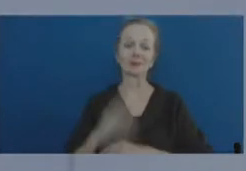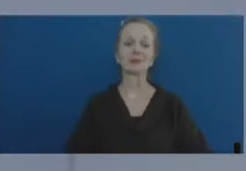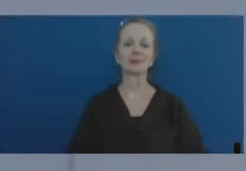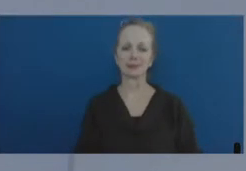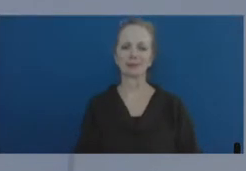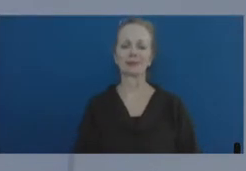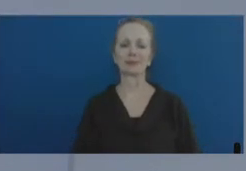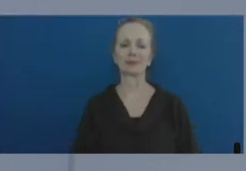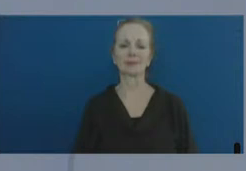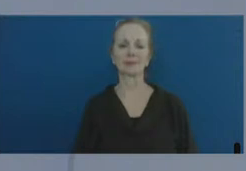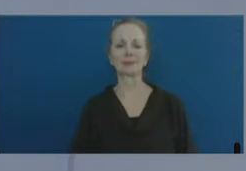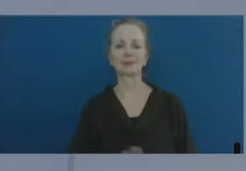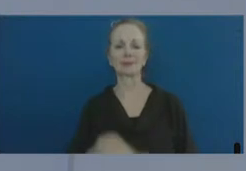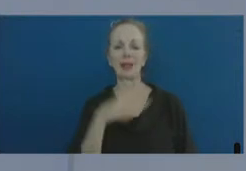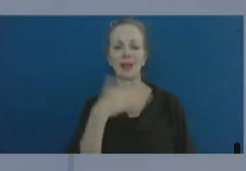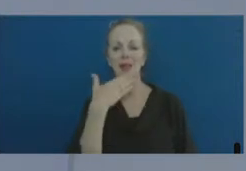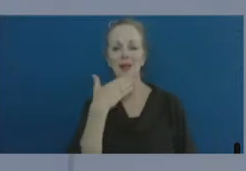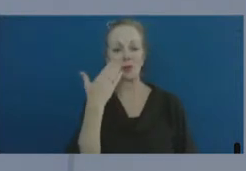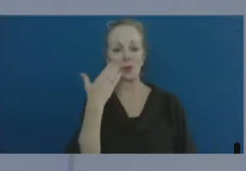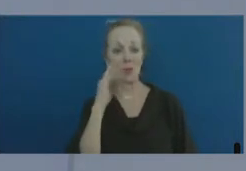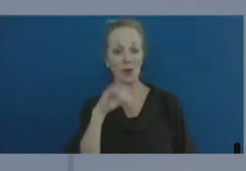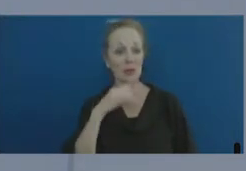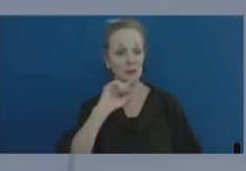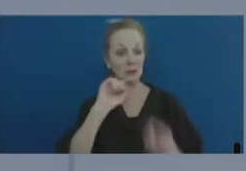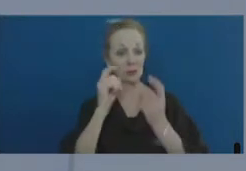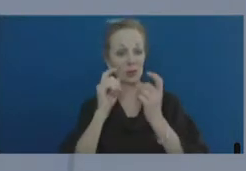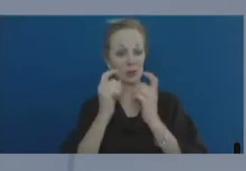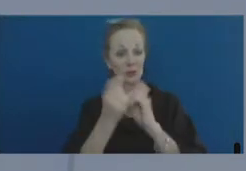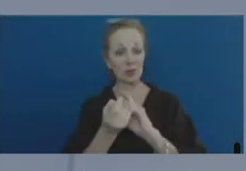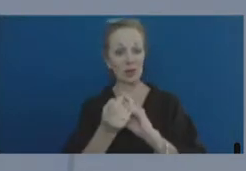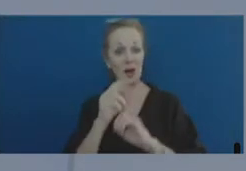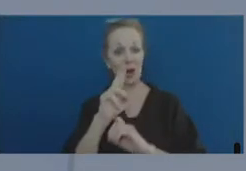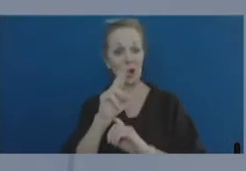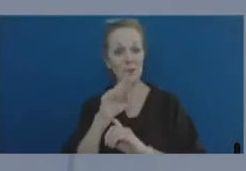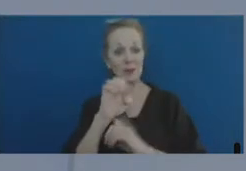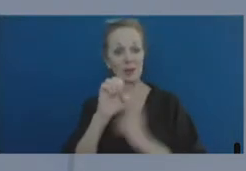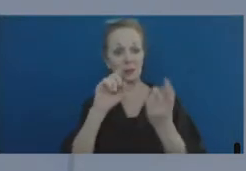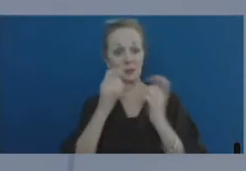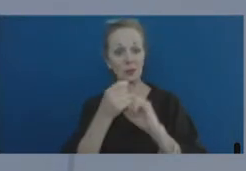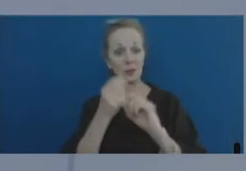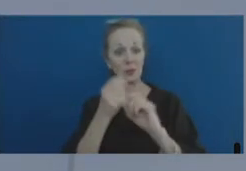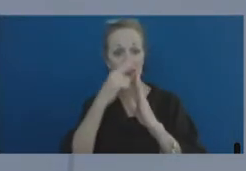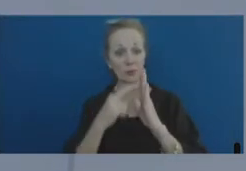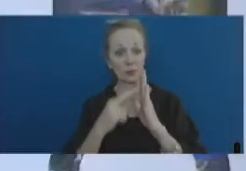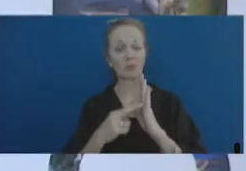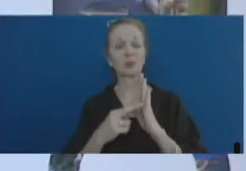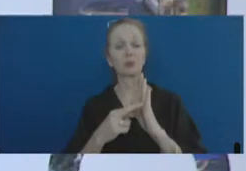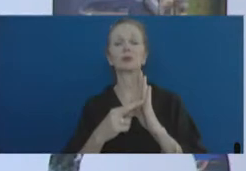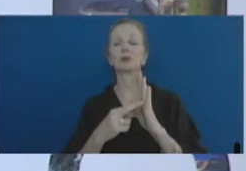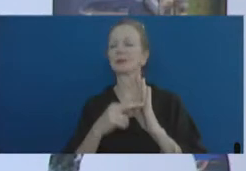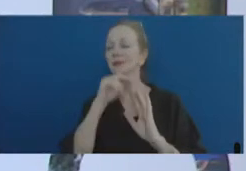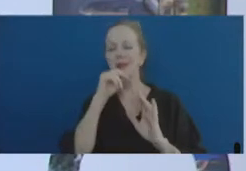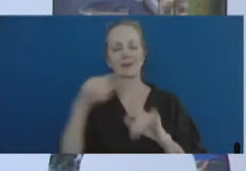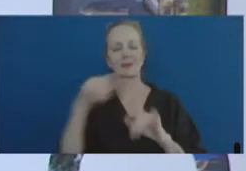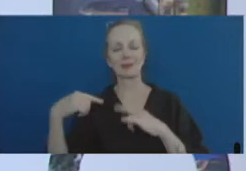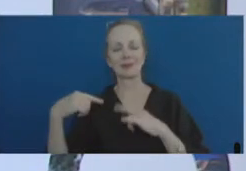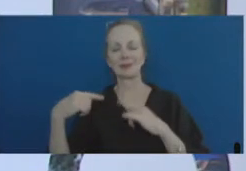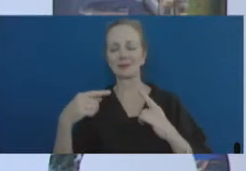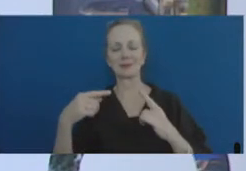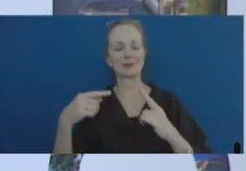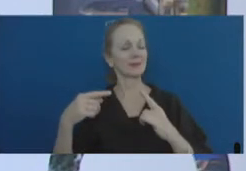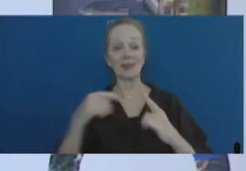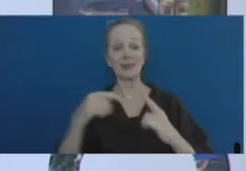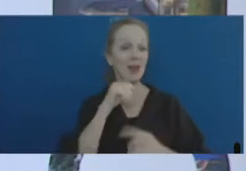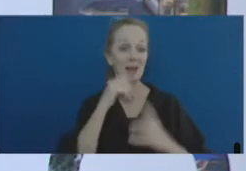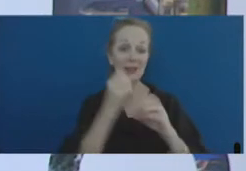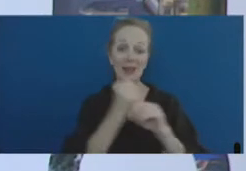We did know that by, you know, changing and updating our regulations like we haven't really done, that we weren't going to get